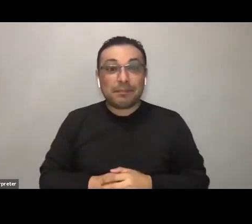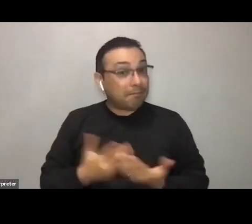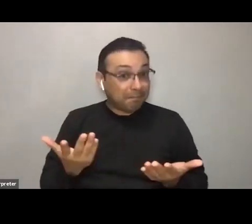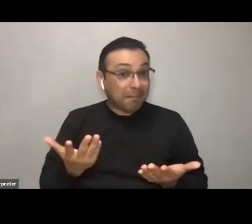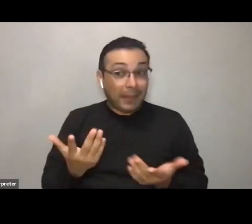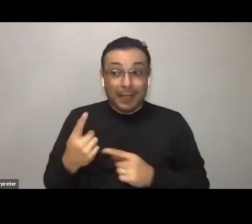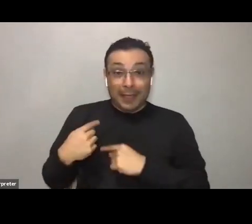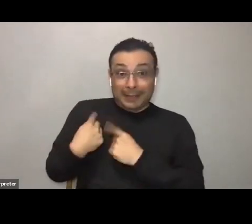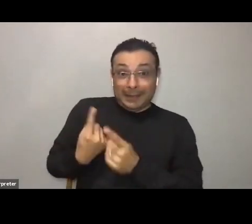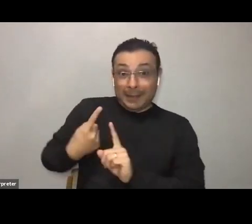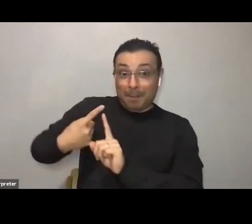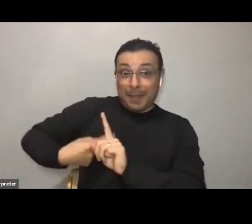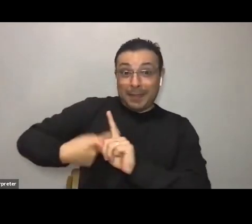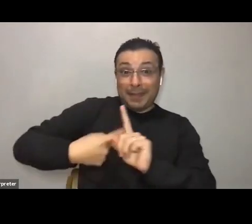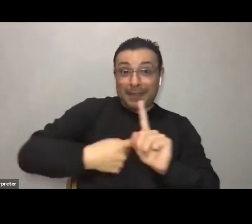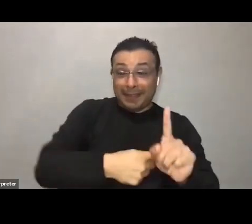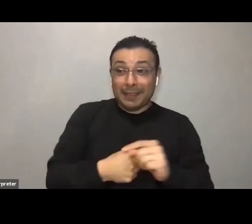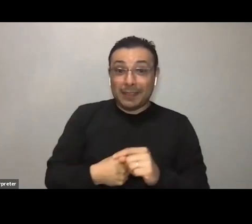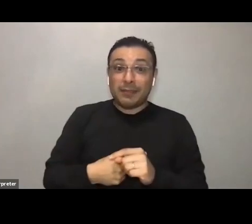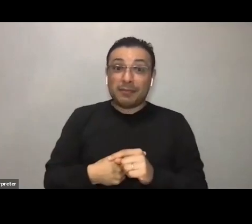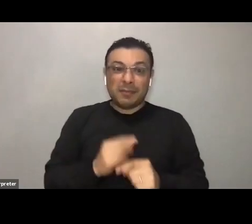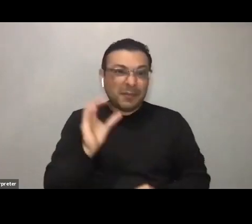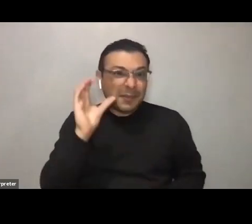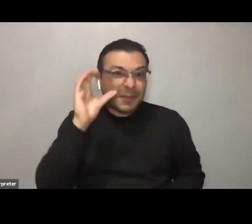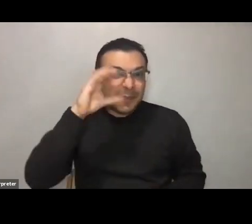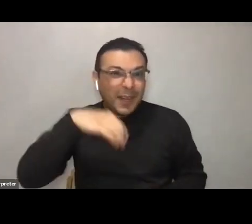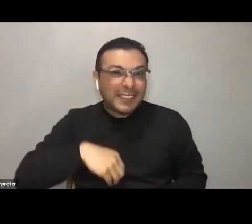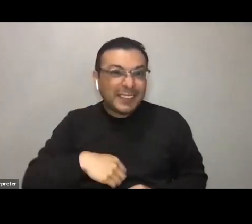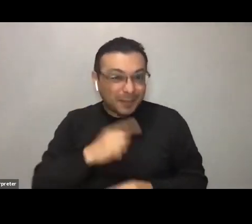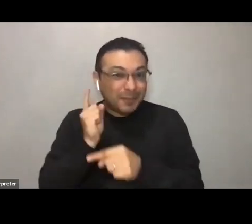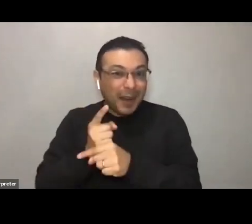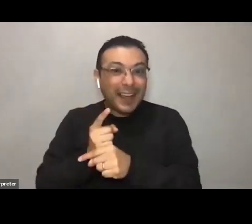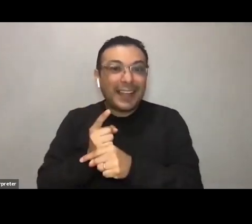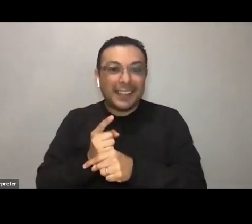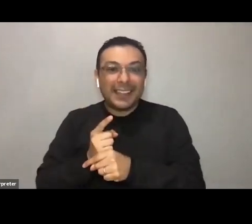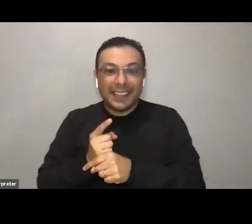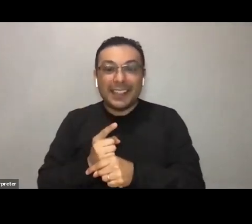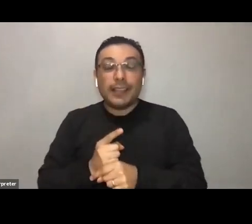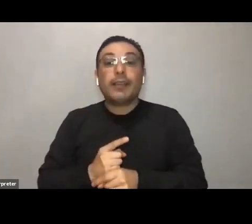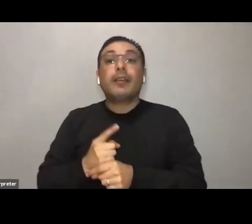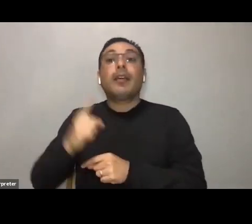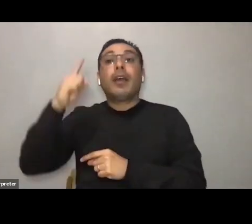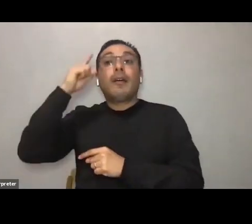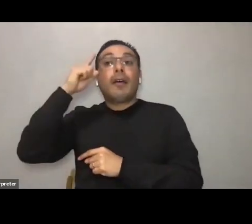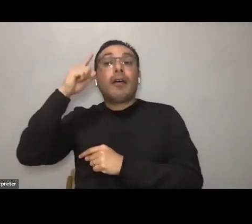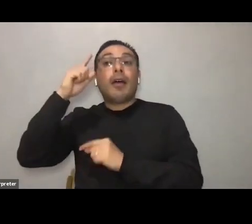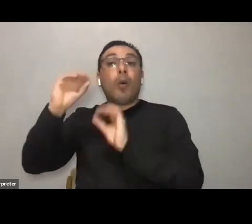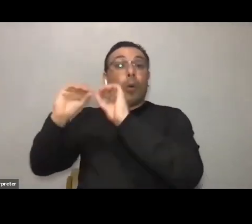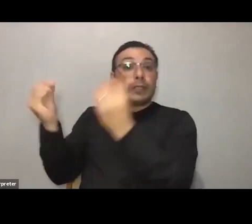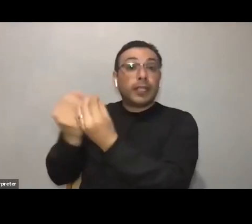to say the least, right? And particularly challenging for arts and culture organizations.